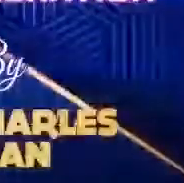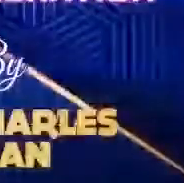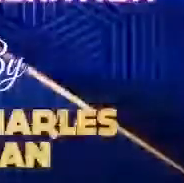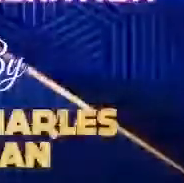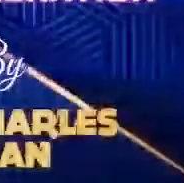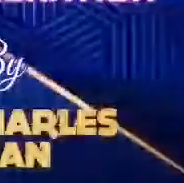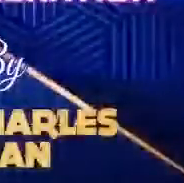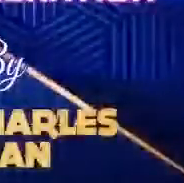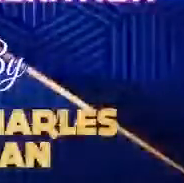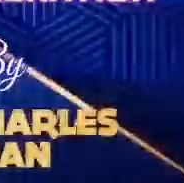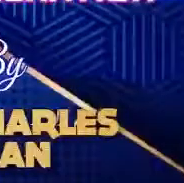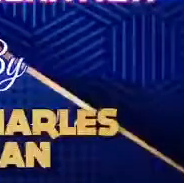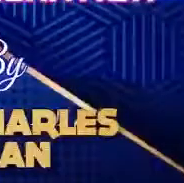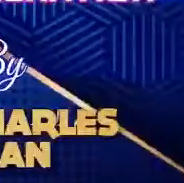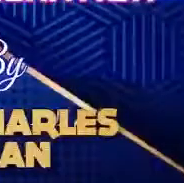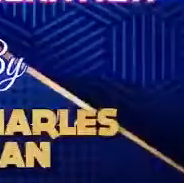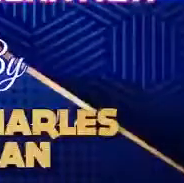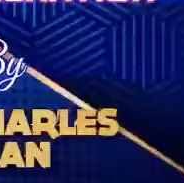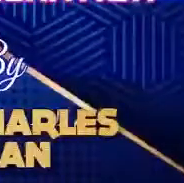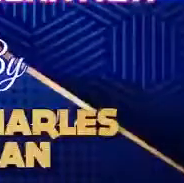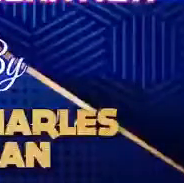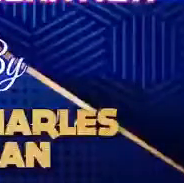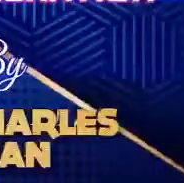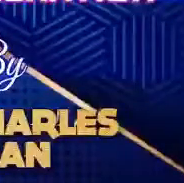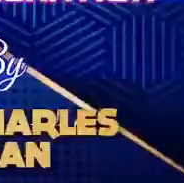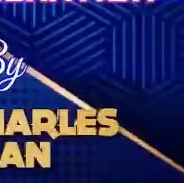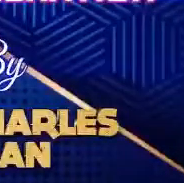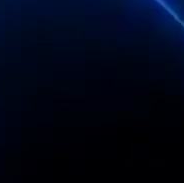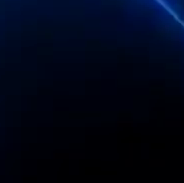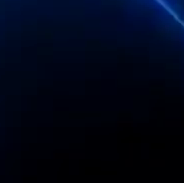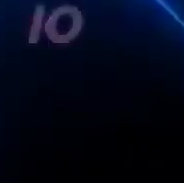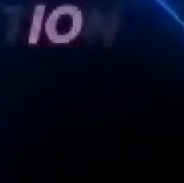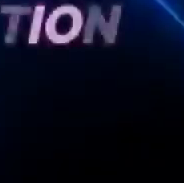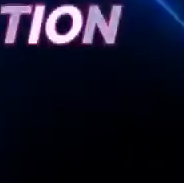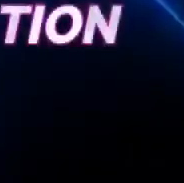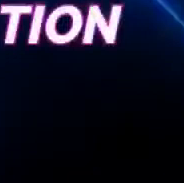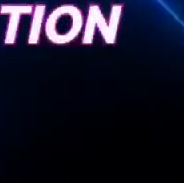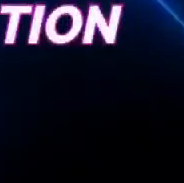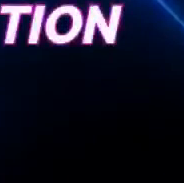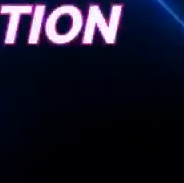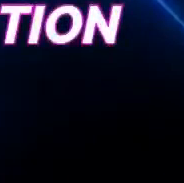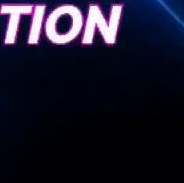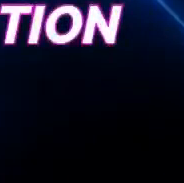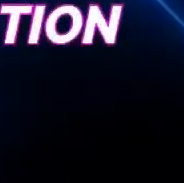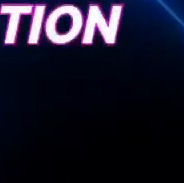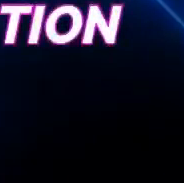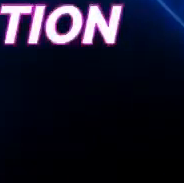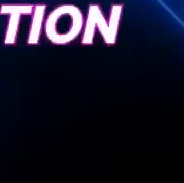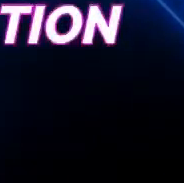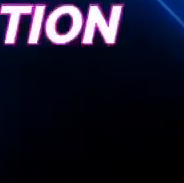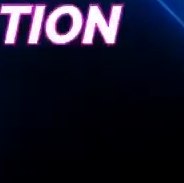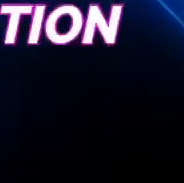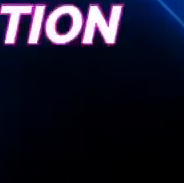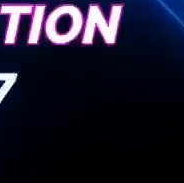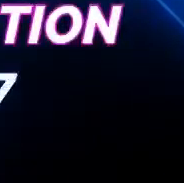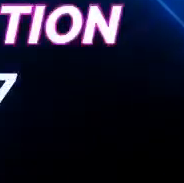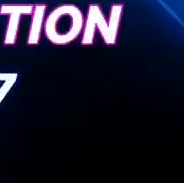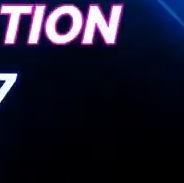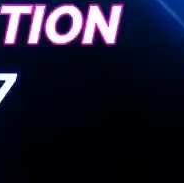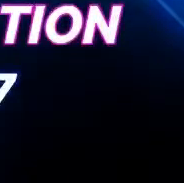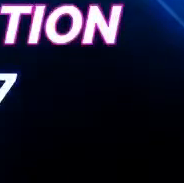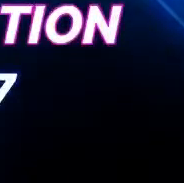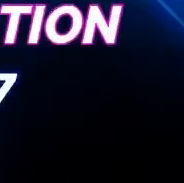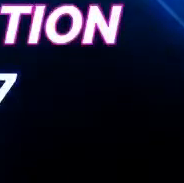Thank you. The Chosen Generation, written by the Bishop, Dr. Charles C. Hackman. Purchase copies of The Chosen Generation from Amazon or call